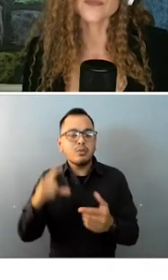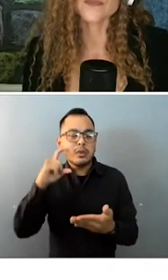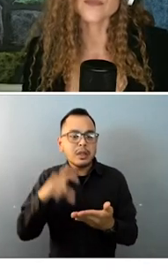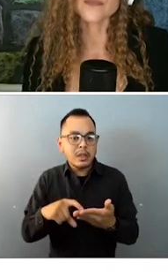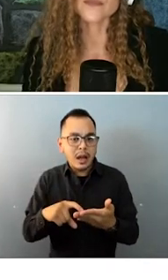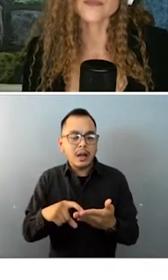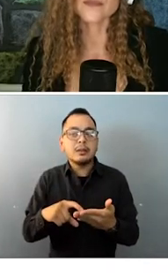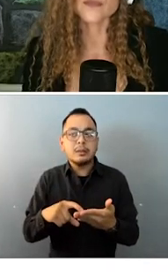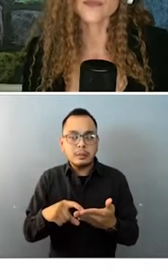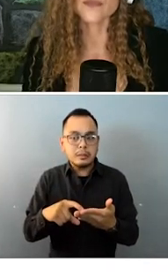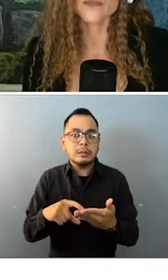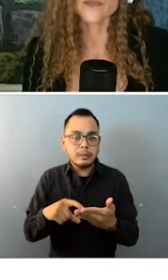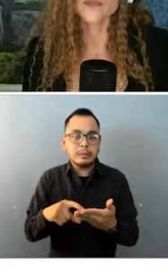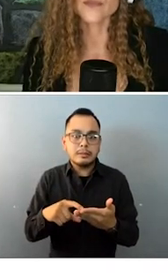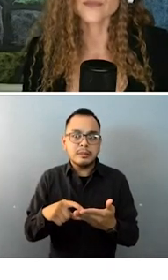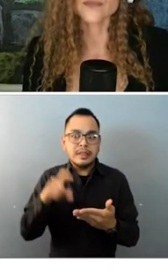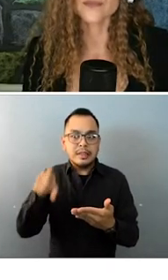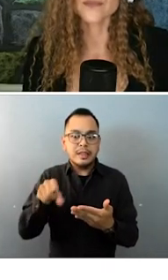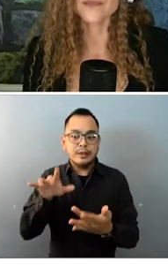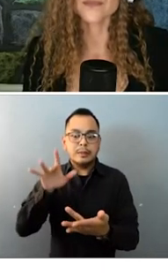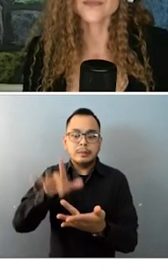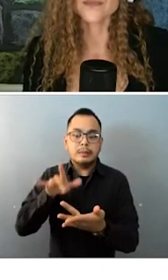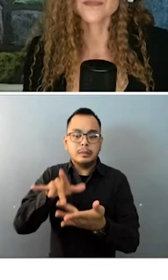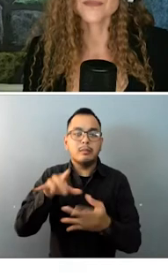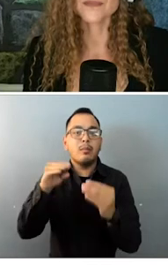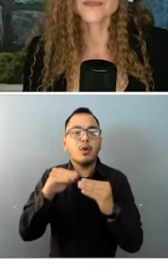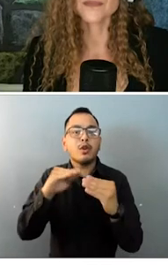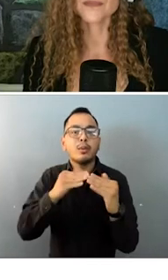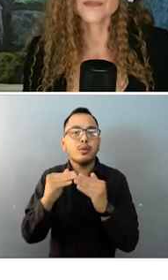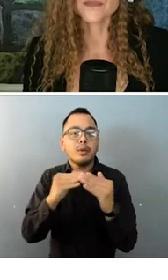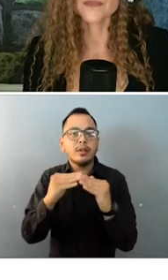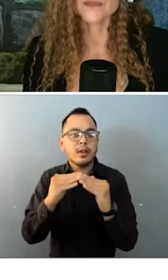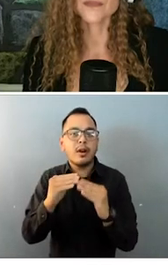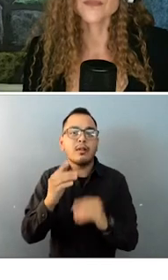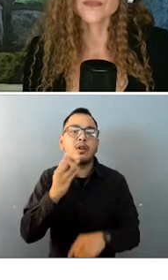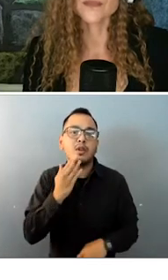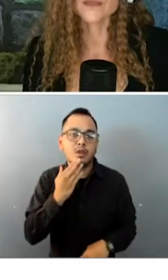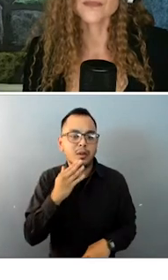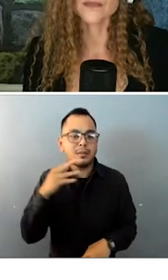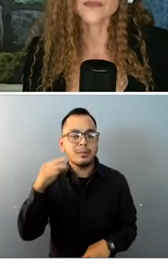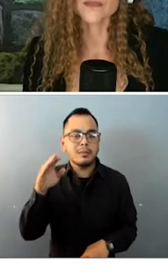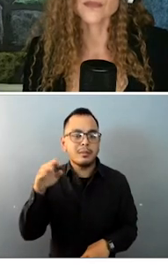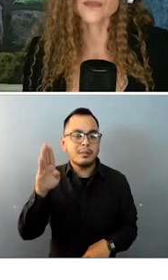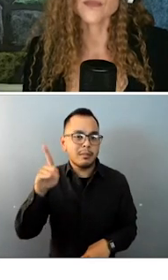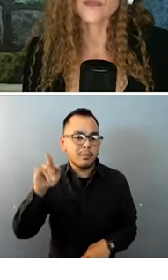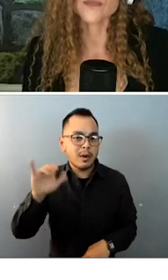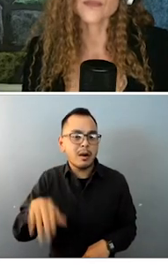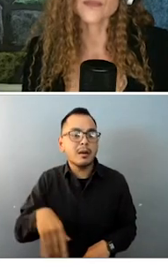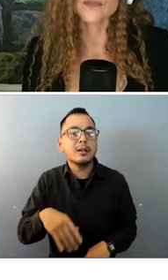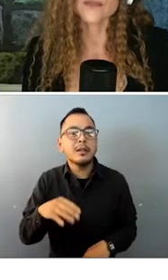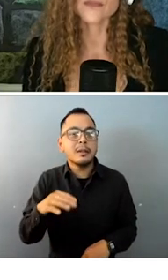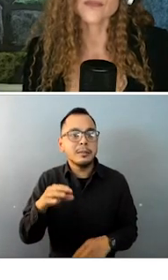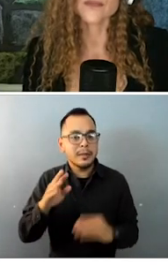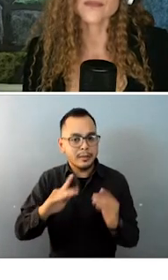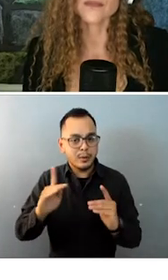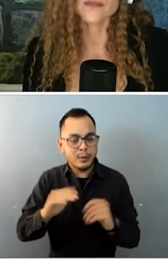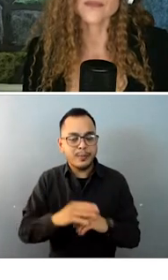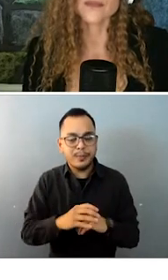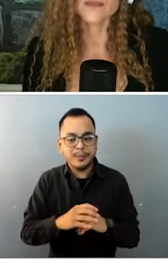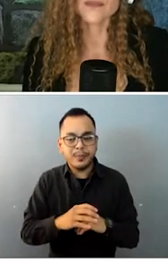there was a need to do more outreach to communities of color and that there was a desire to